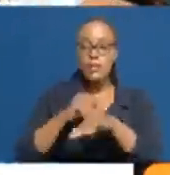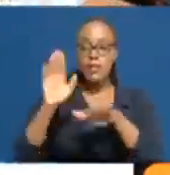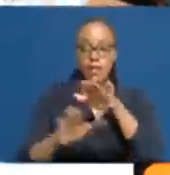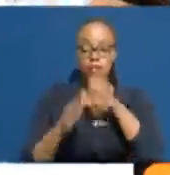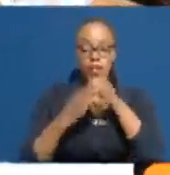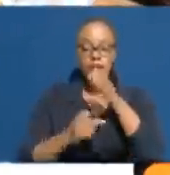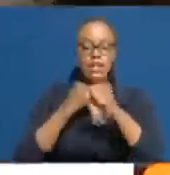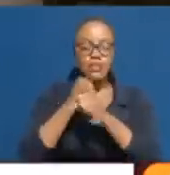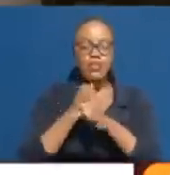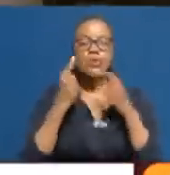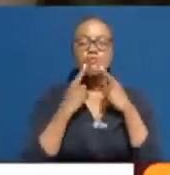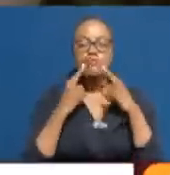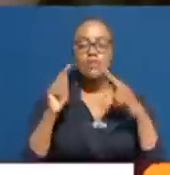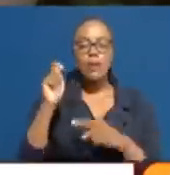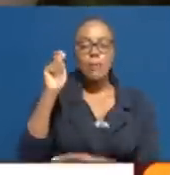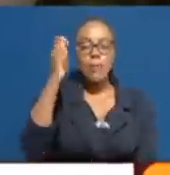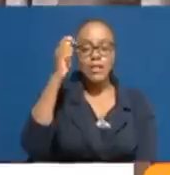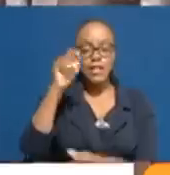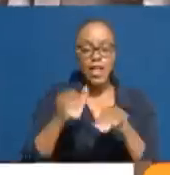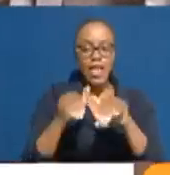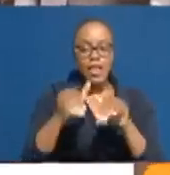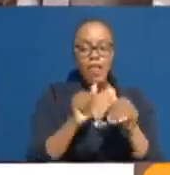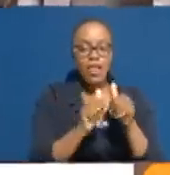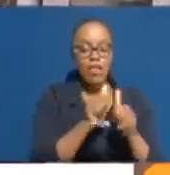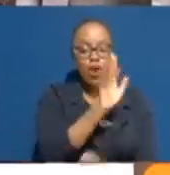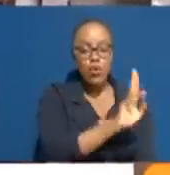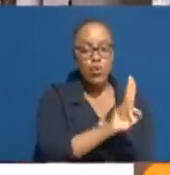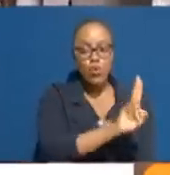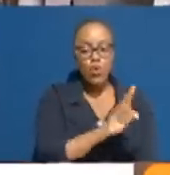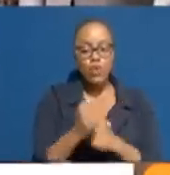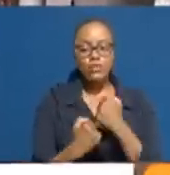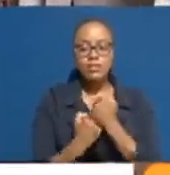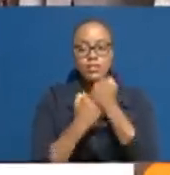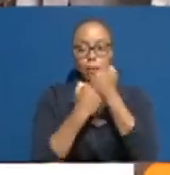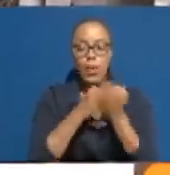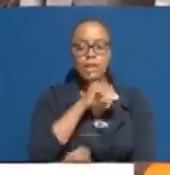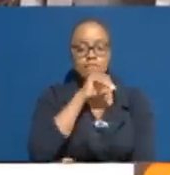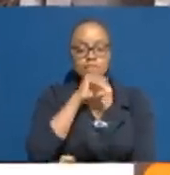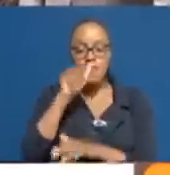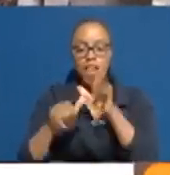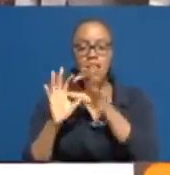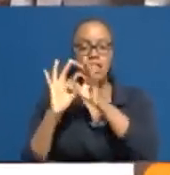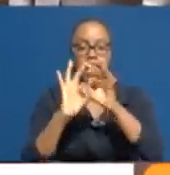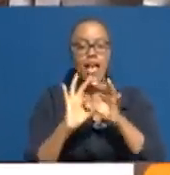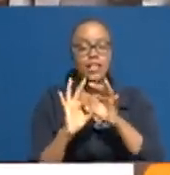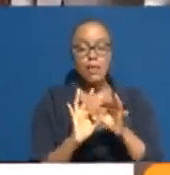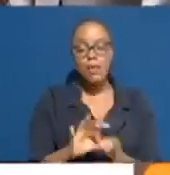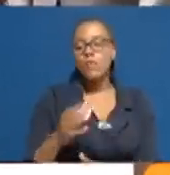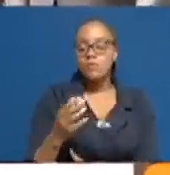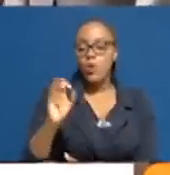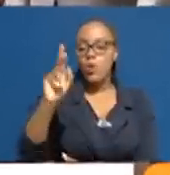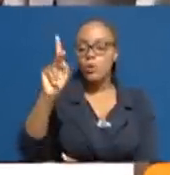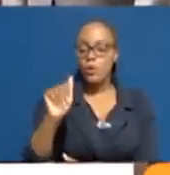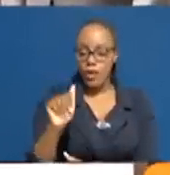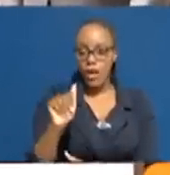9 years was declared president-elect in a contest that had Kenyatta backing Raila Odinga of the Azimio-One Kenya coalition